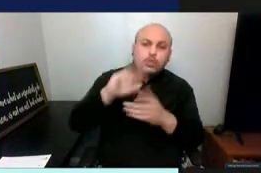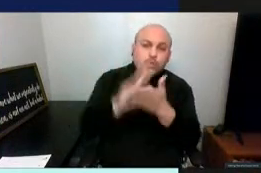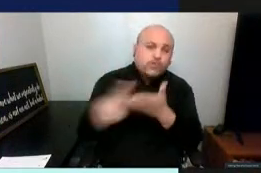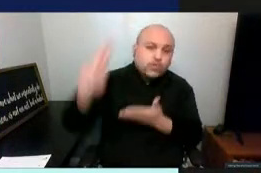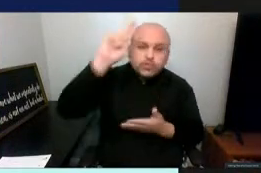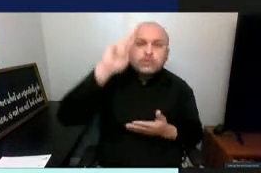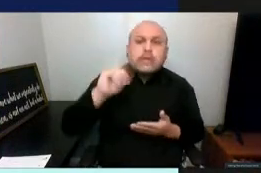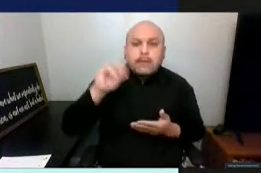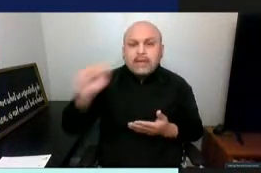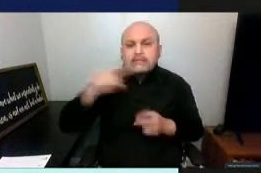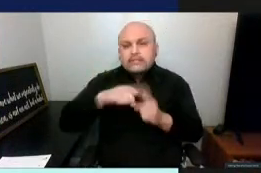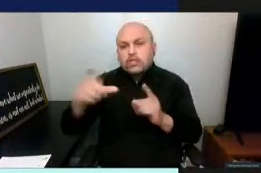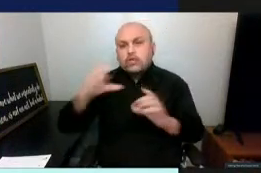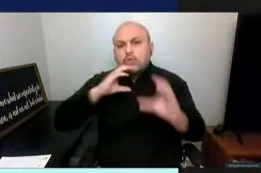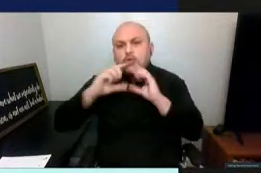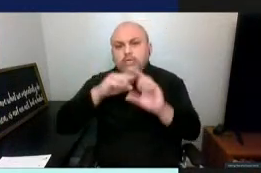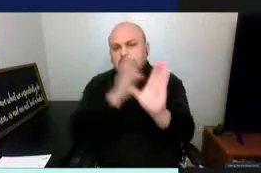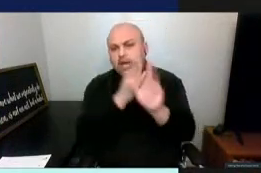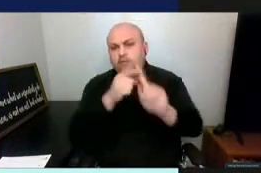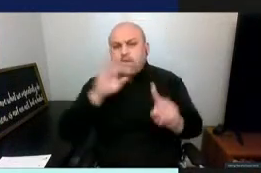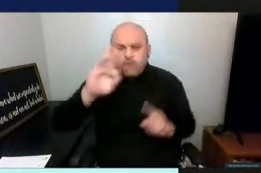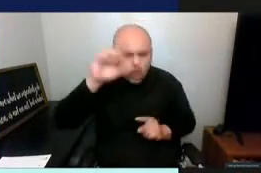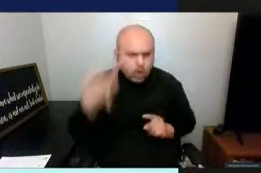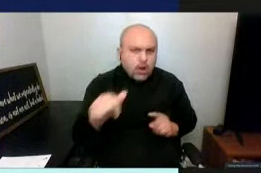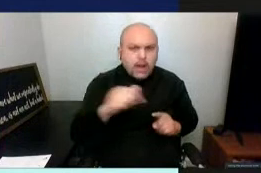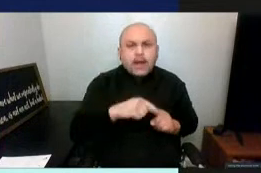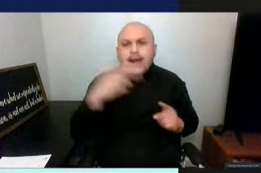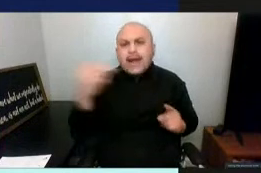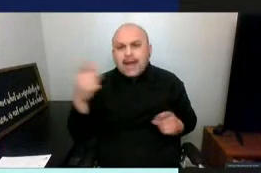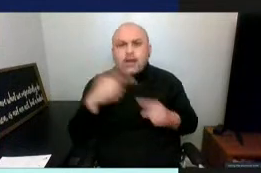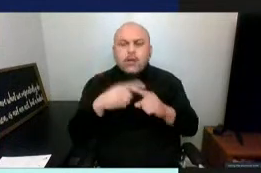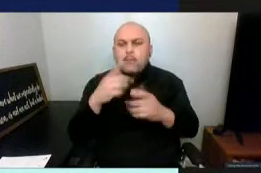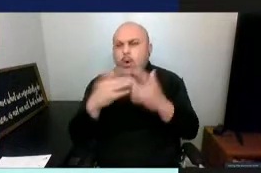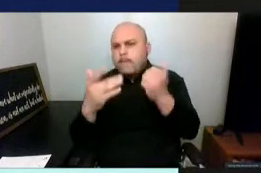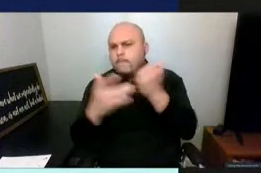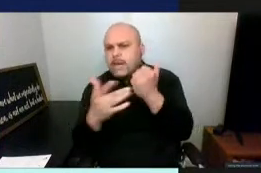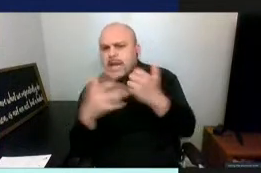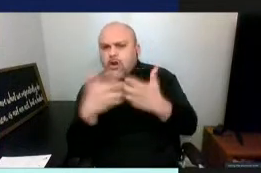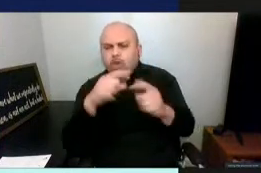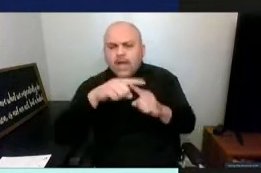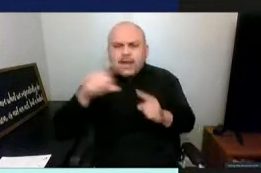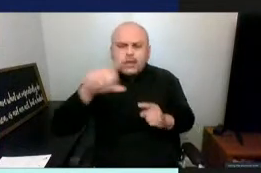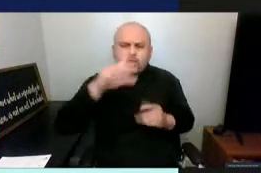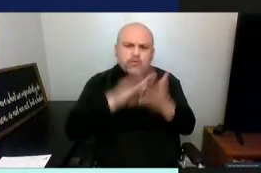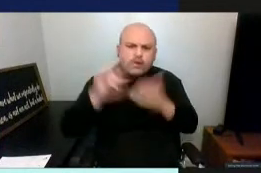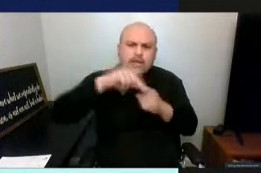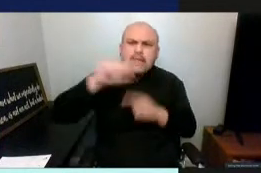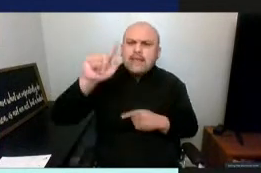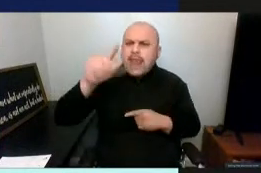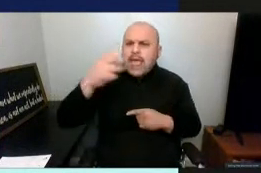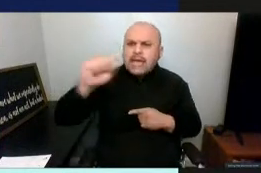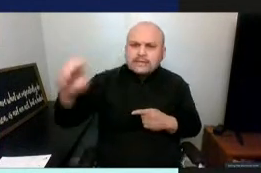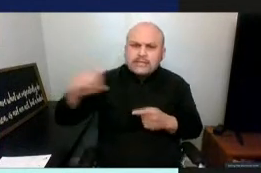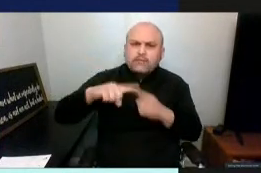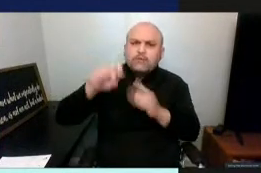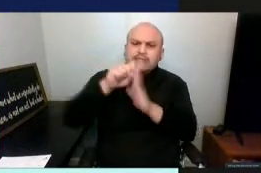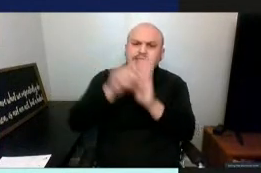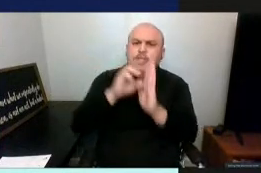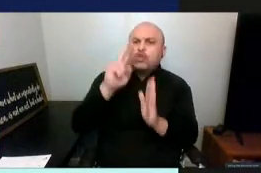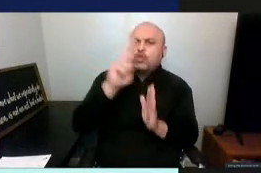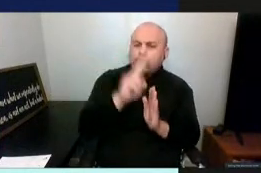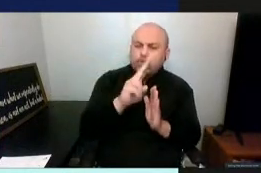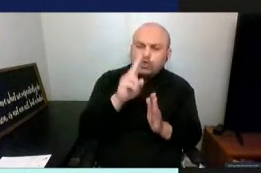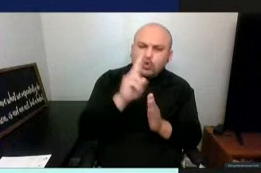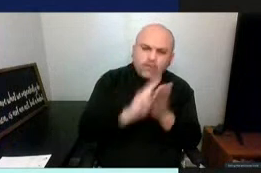community psychology from Florida Agricultural and Mechanical University in Tallahassee, and a BA in psychology from the State University of New York